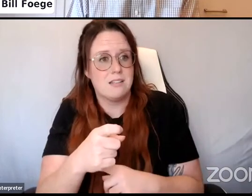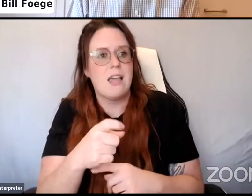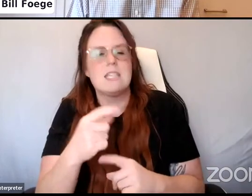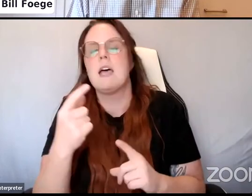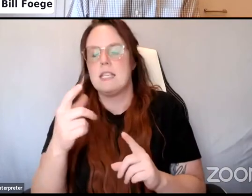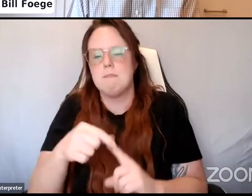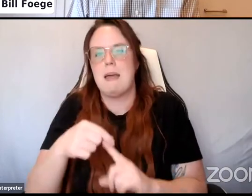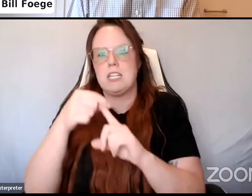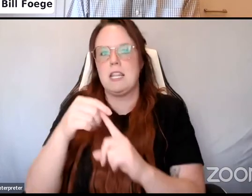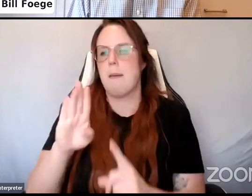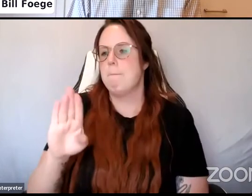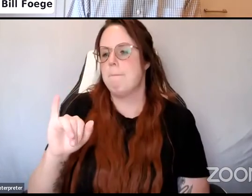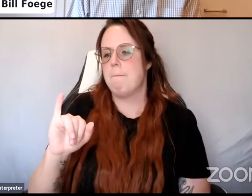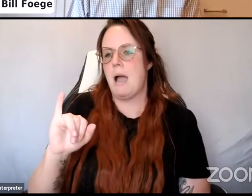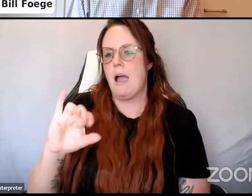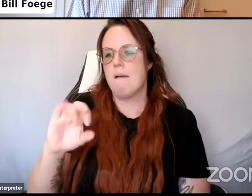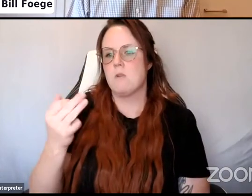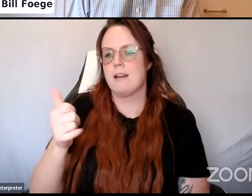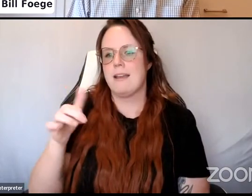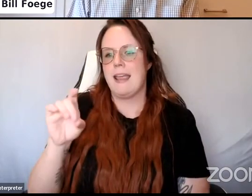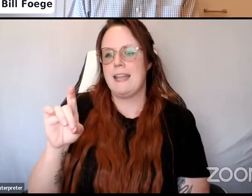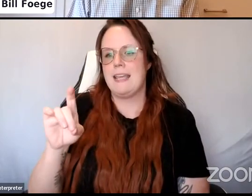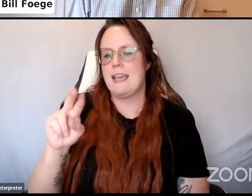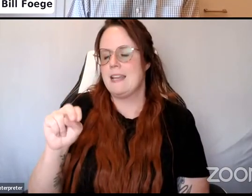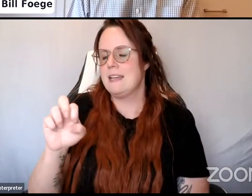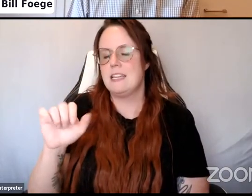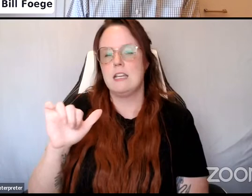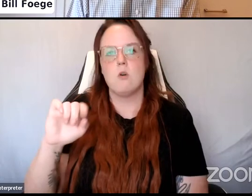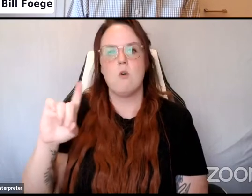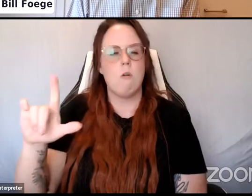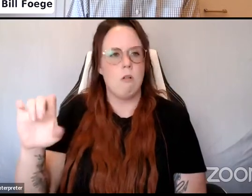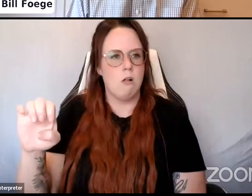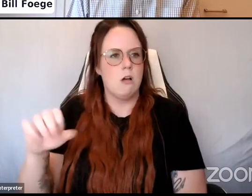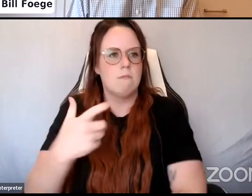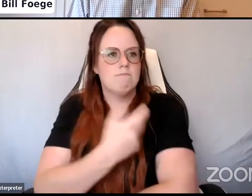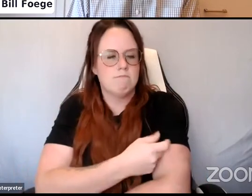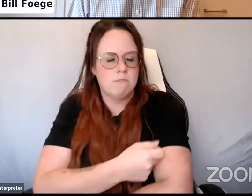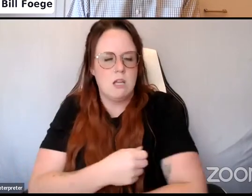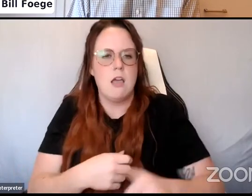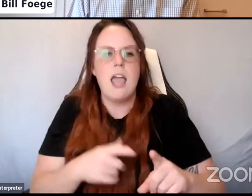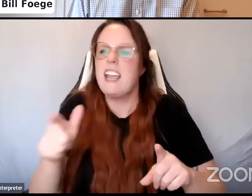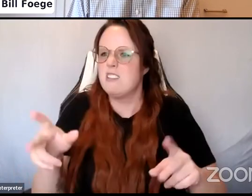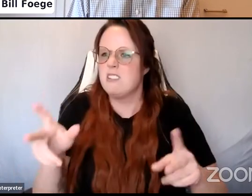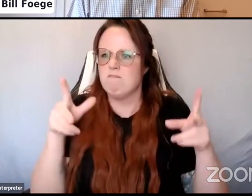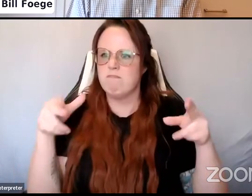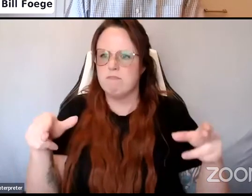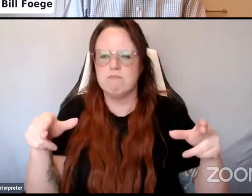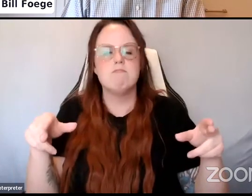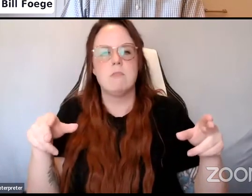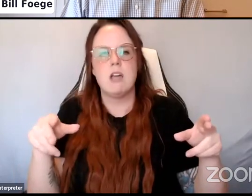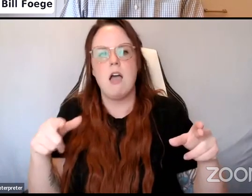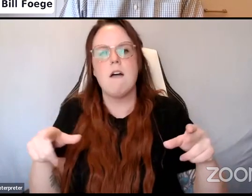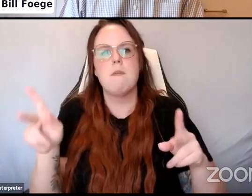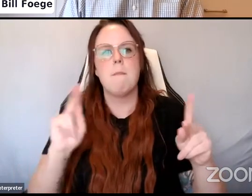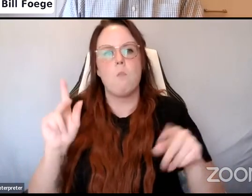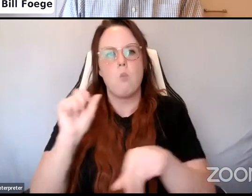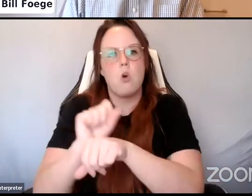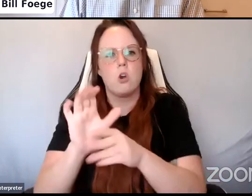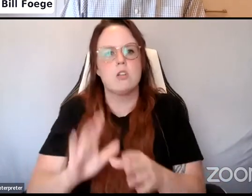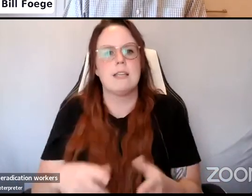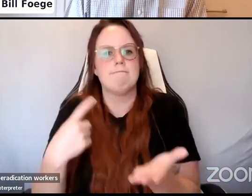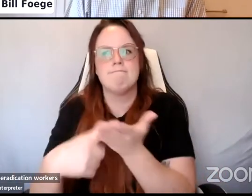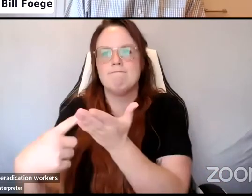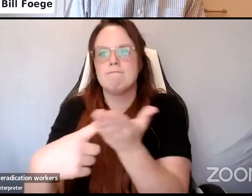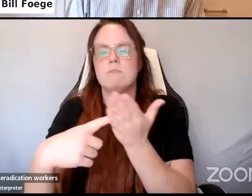needle here's a clip of some smallpox eradication workers discussing this tool from episode four of the